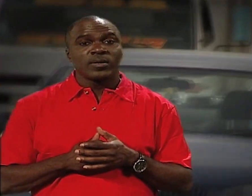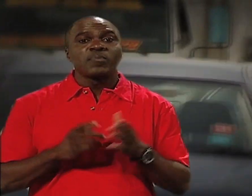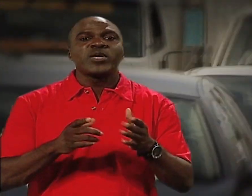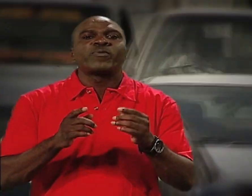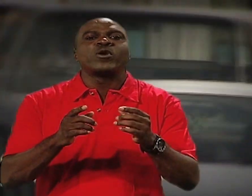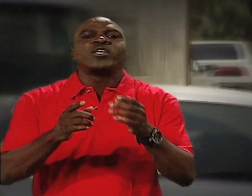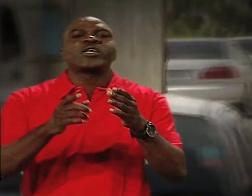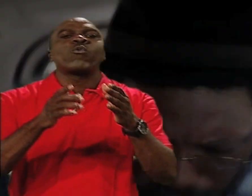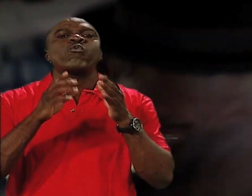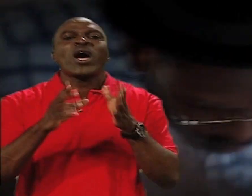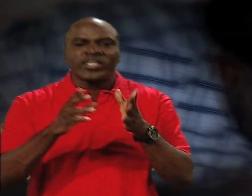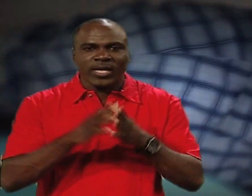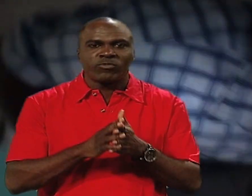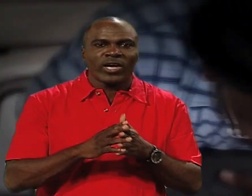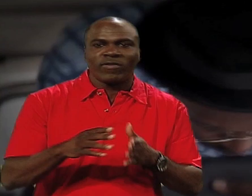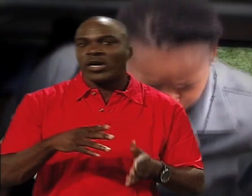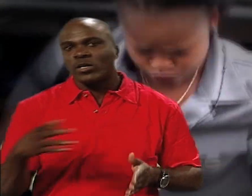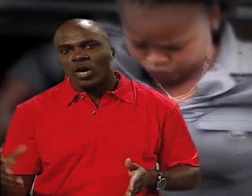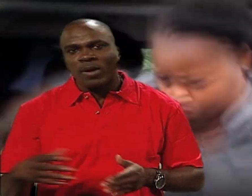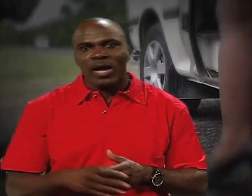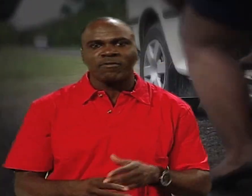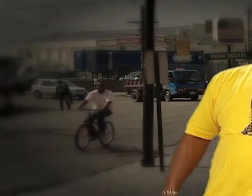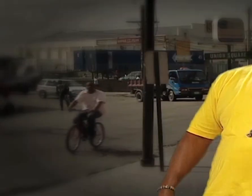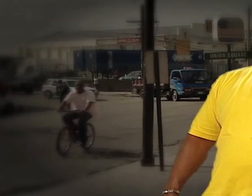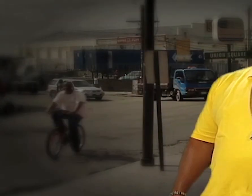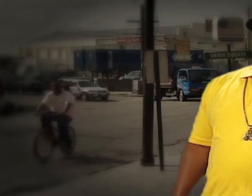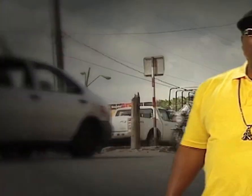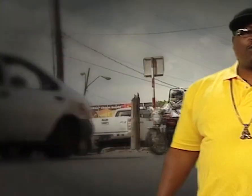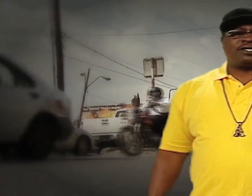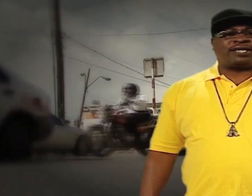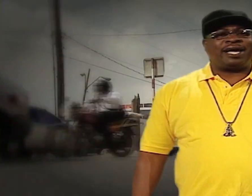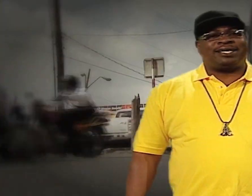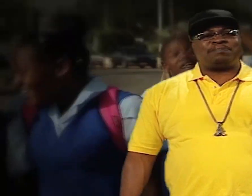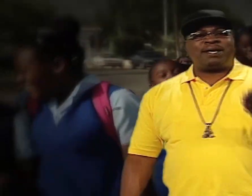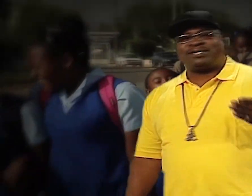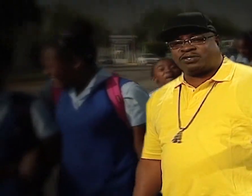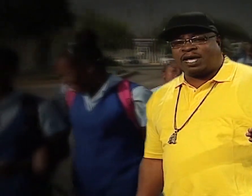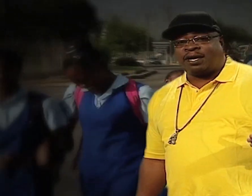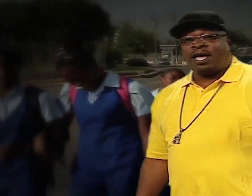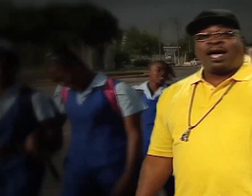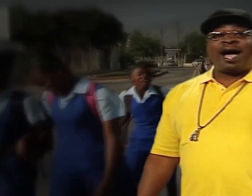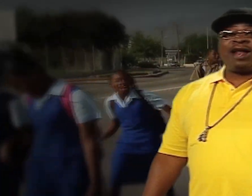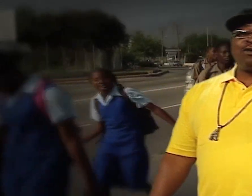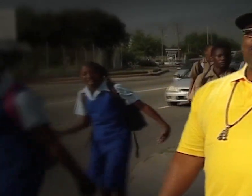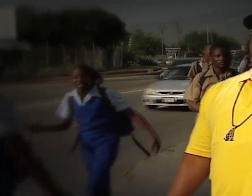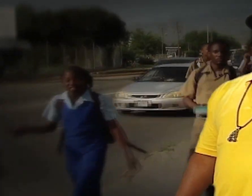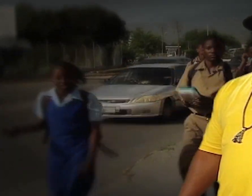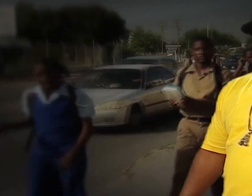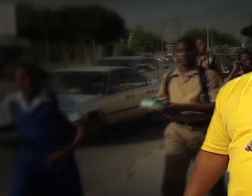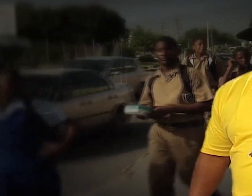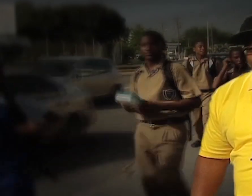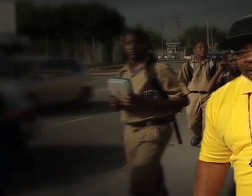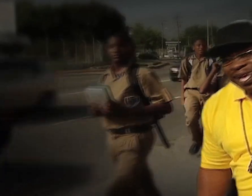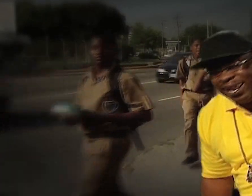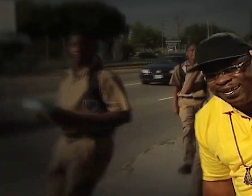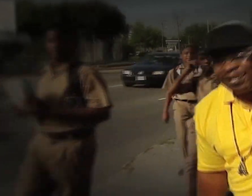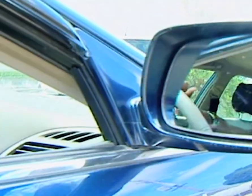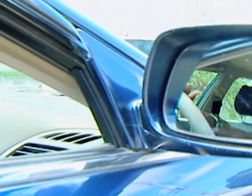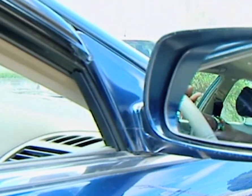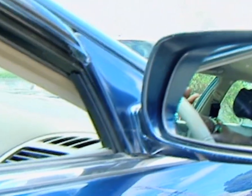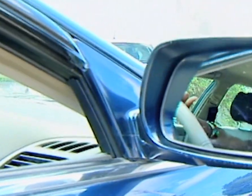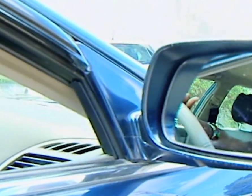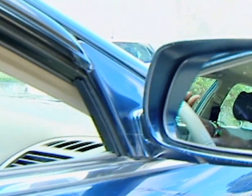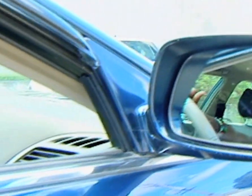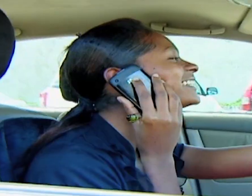man. People, it's a one-stop driver and come off. Cyclists, motorcyclists, pedestrians, all road users using the head.